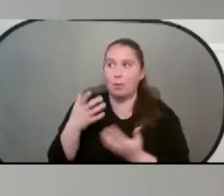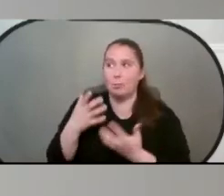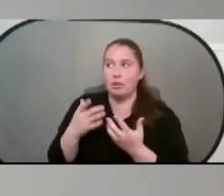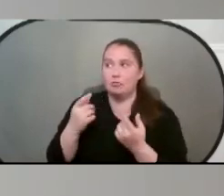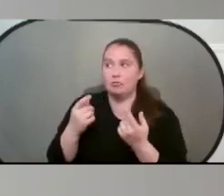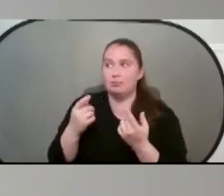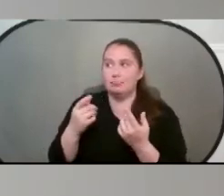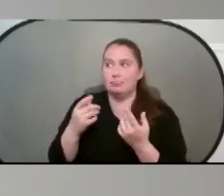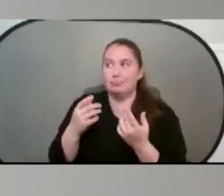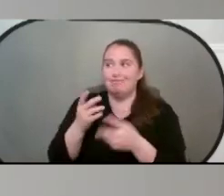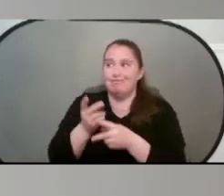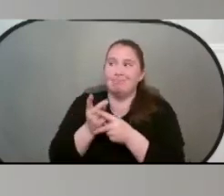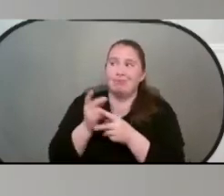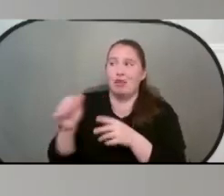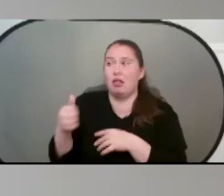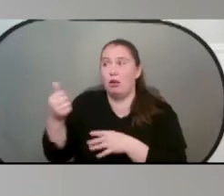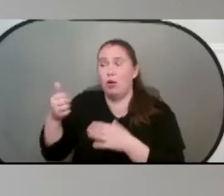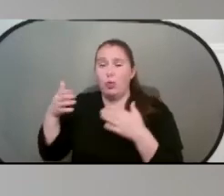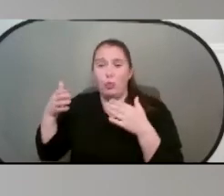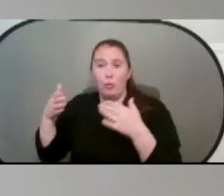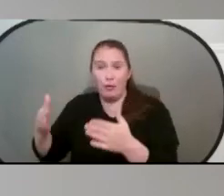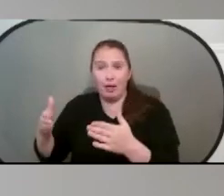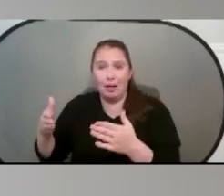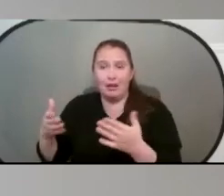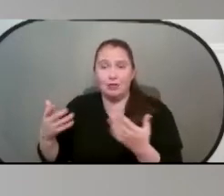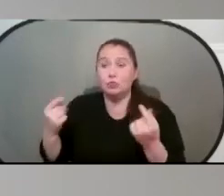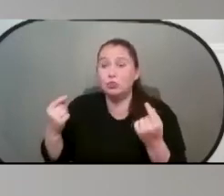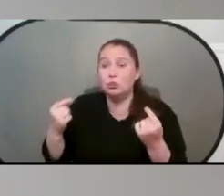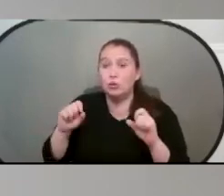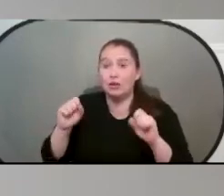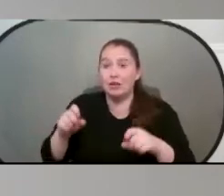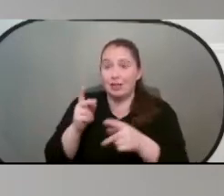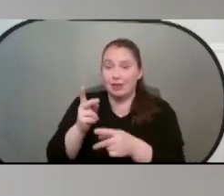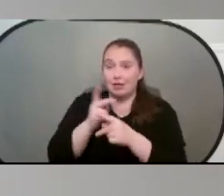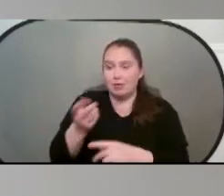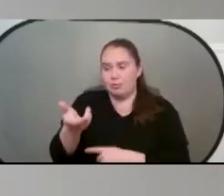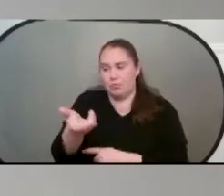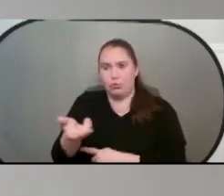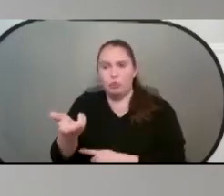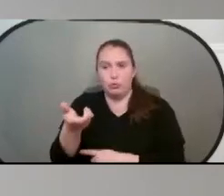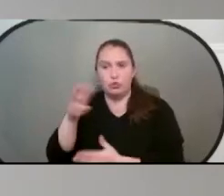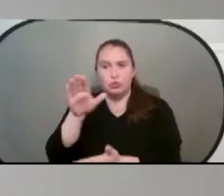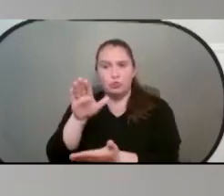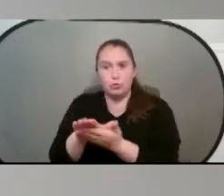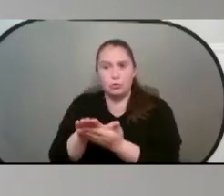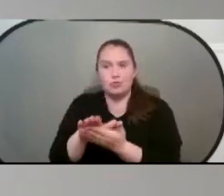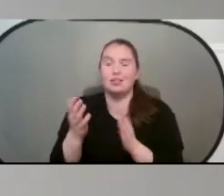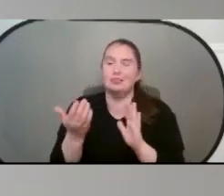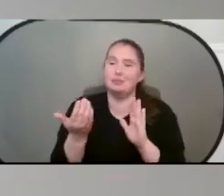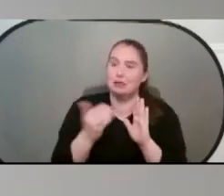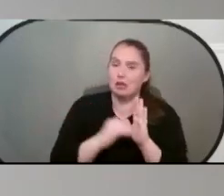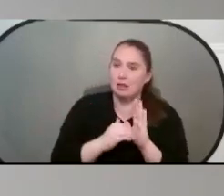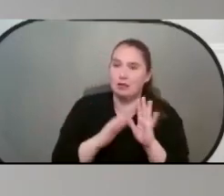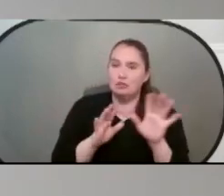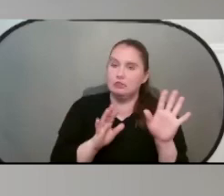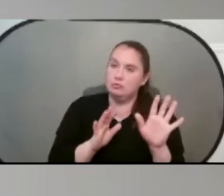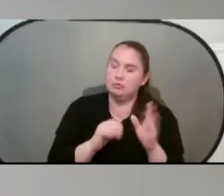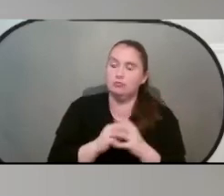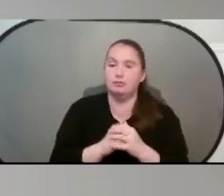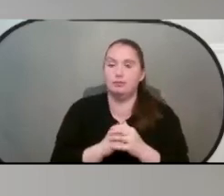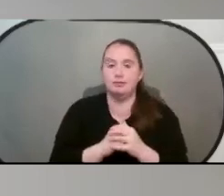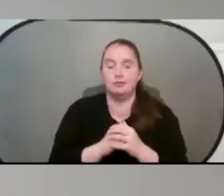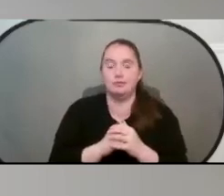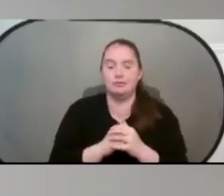it, um, in a way that we could still keep all three schools, because again, I, I don't think